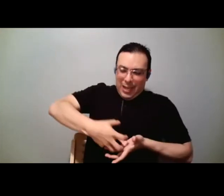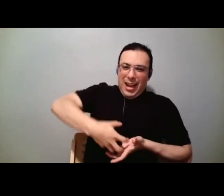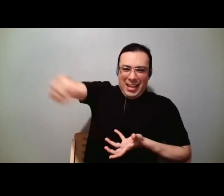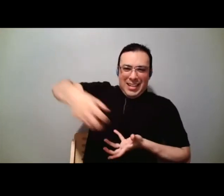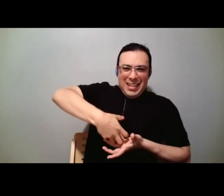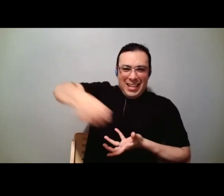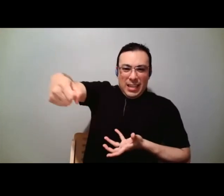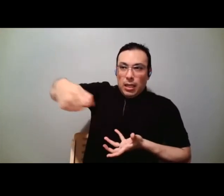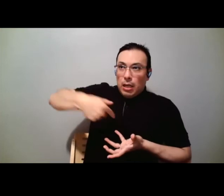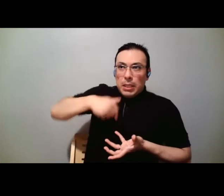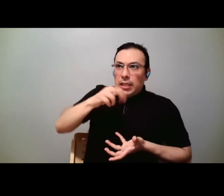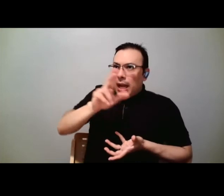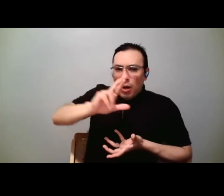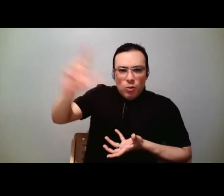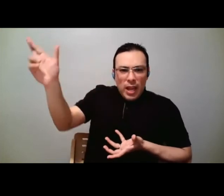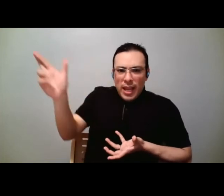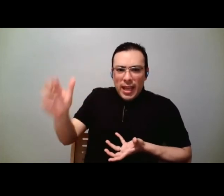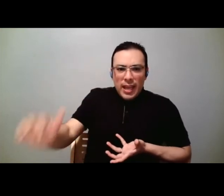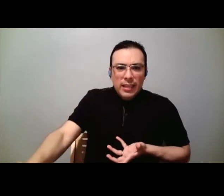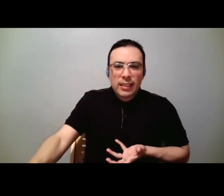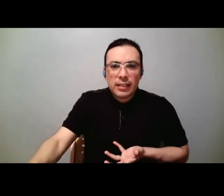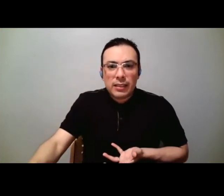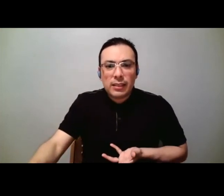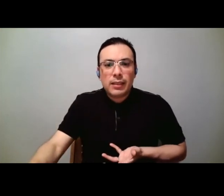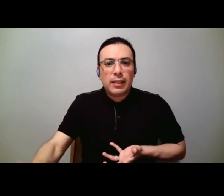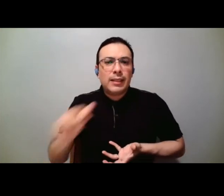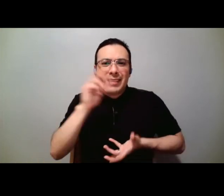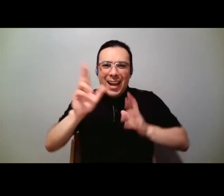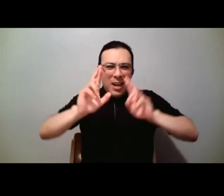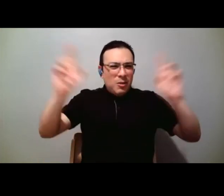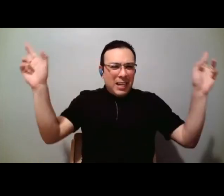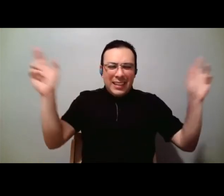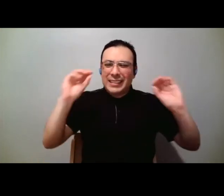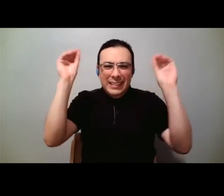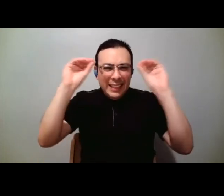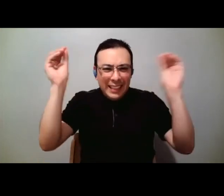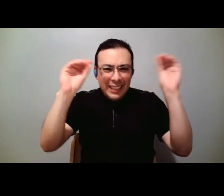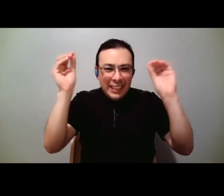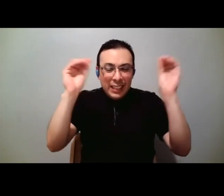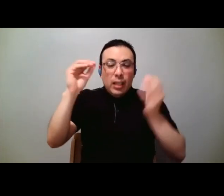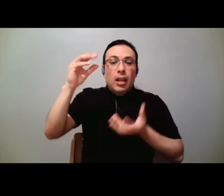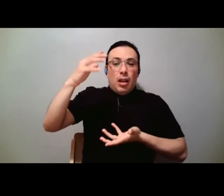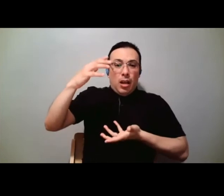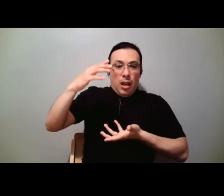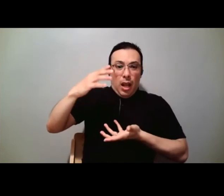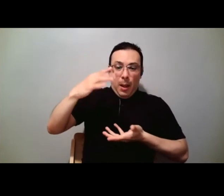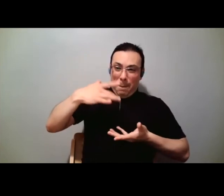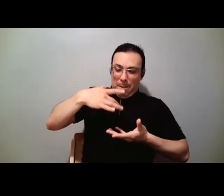I wasn't ready. I was not. I was to be picked like flowers.